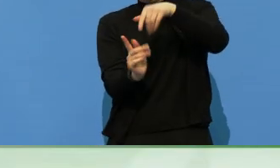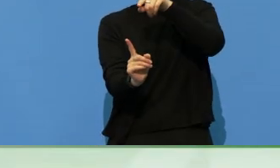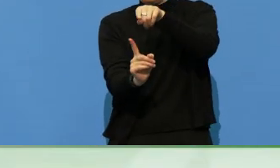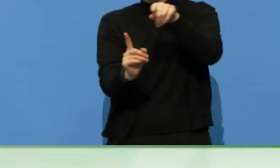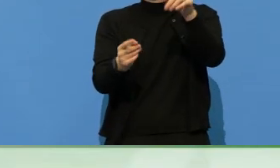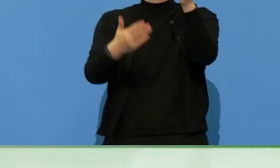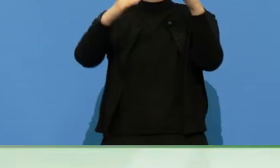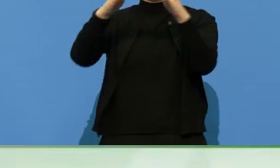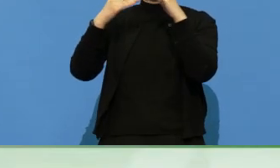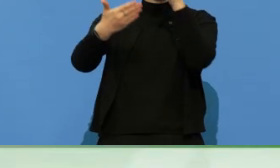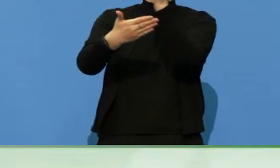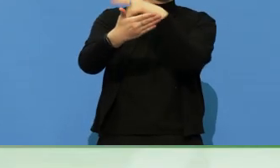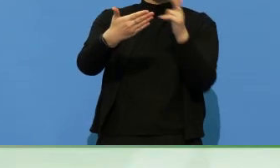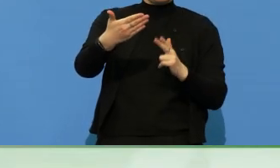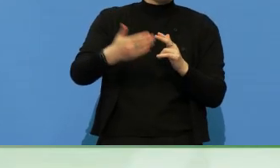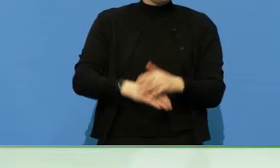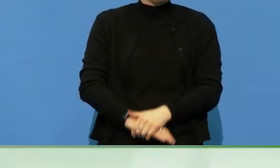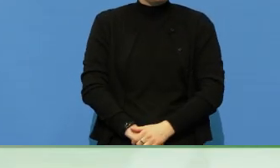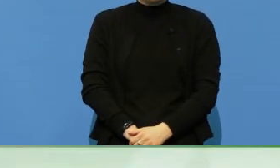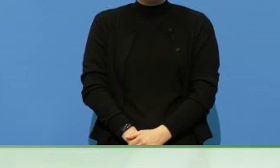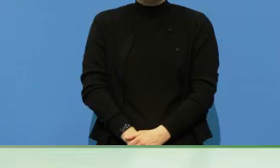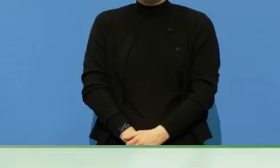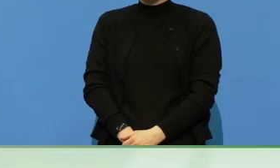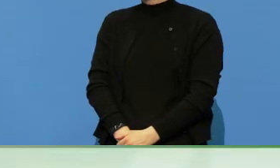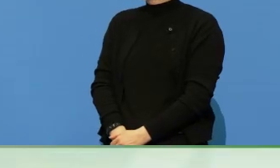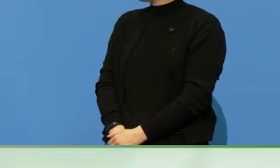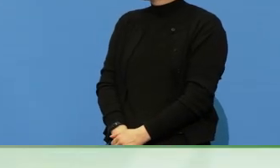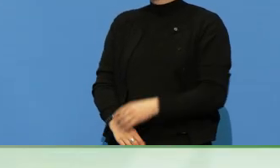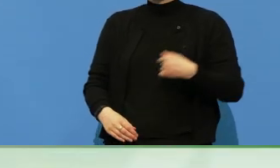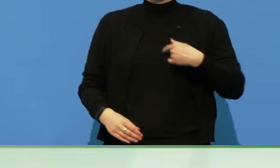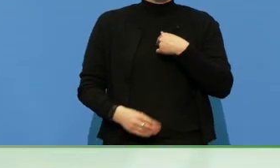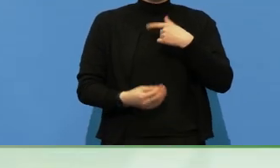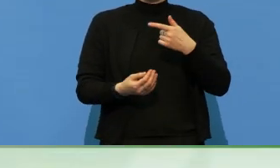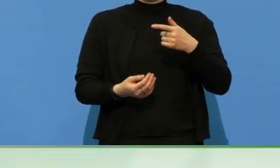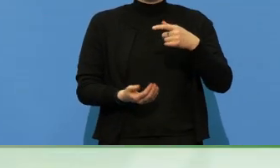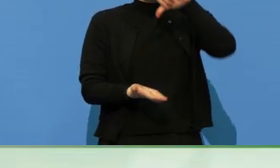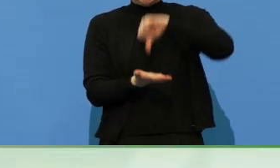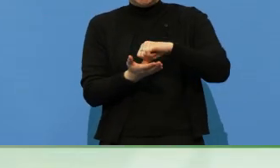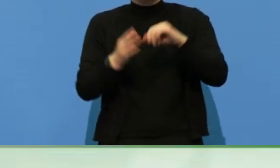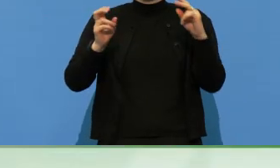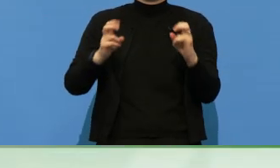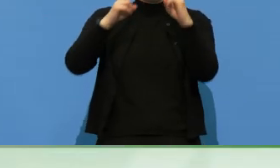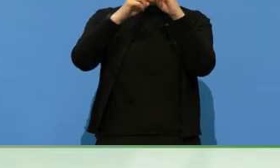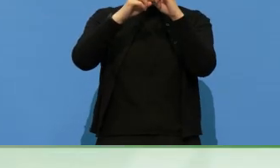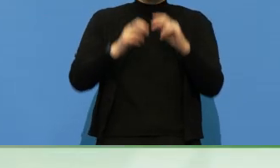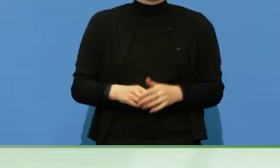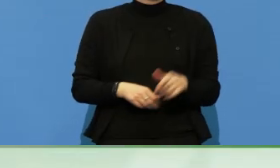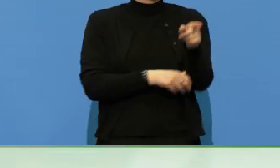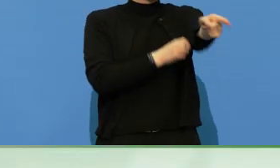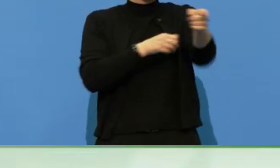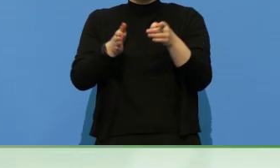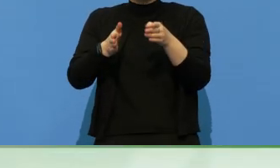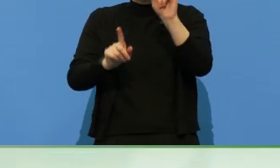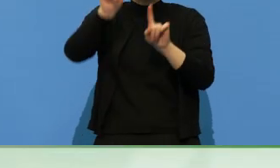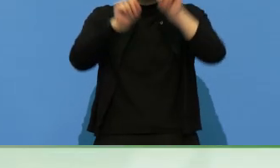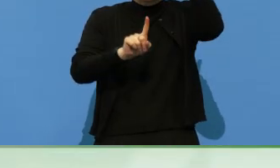we are so we are based in Paris. So we have like some buildings downtown Paris in the